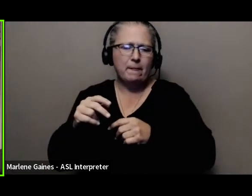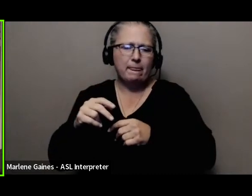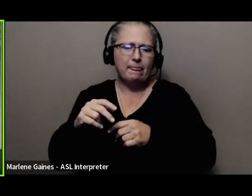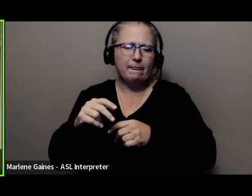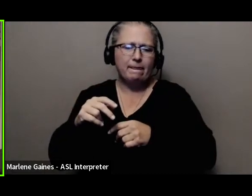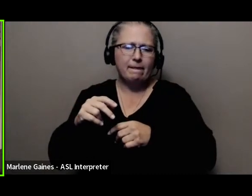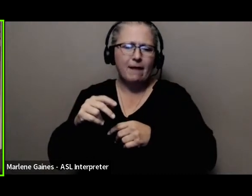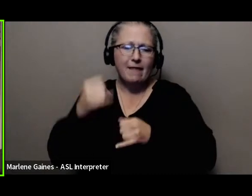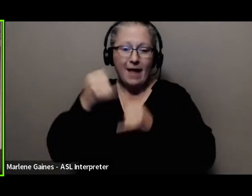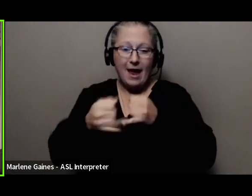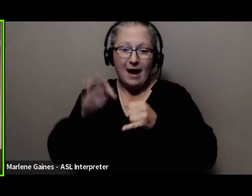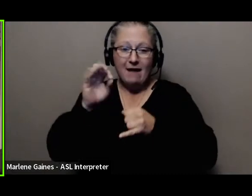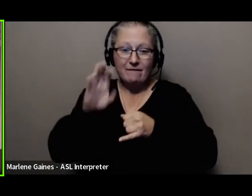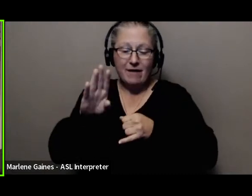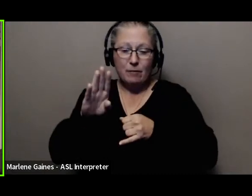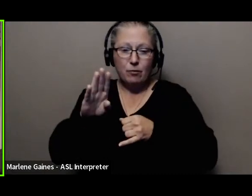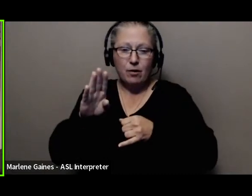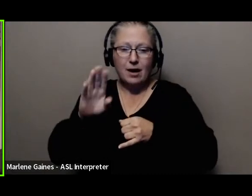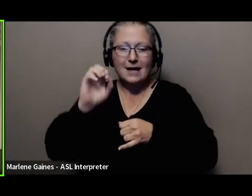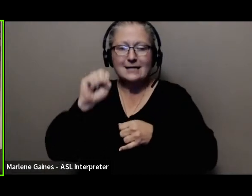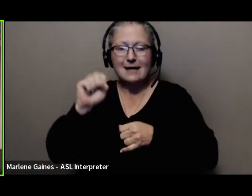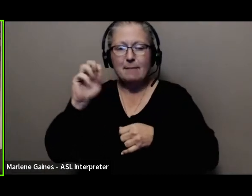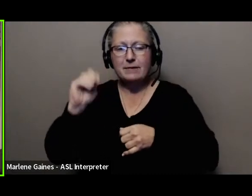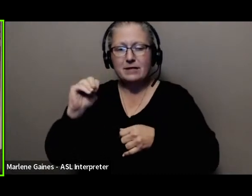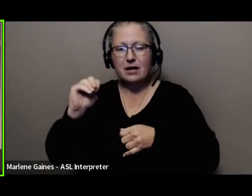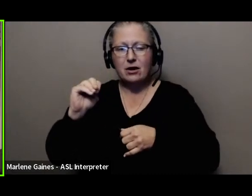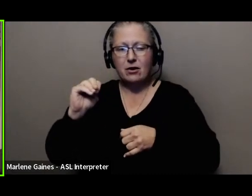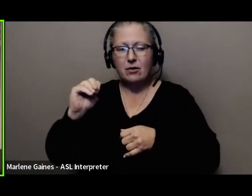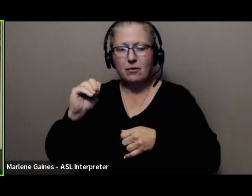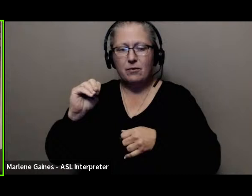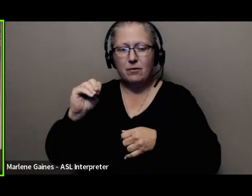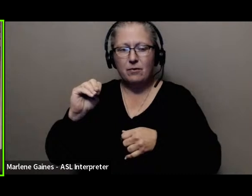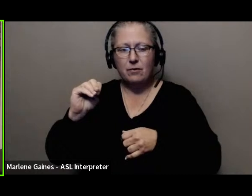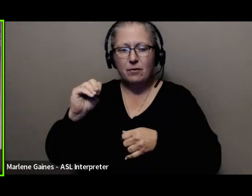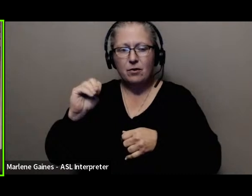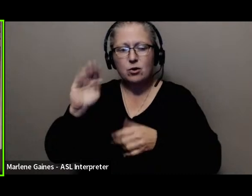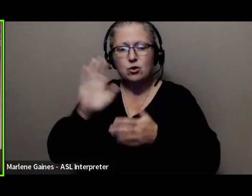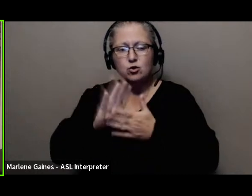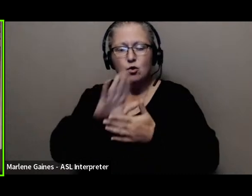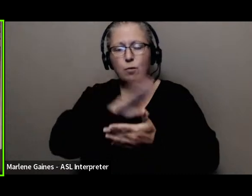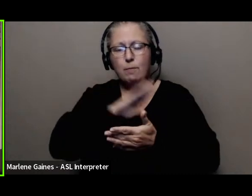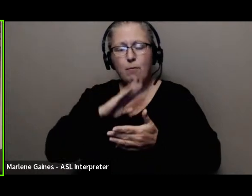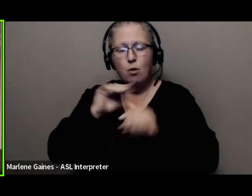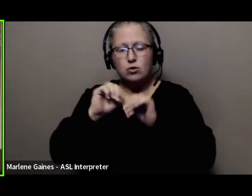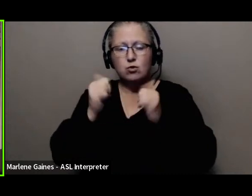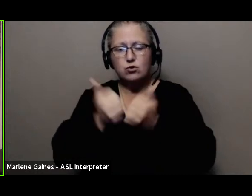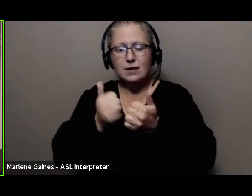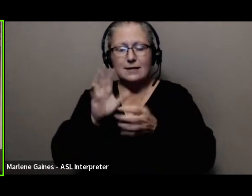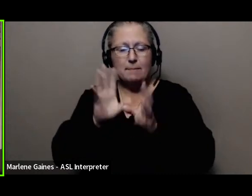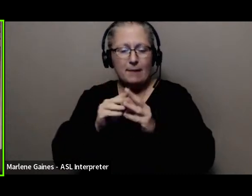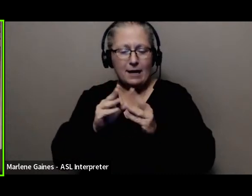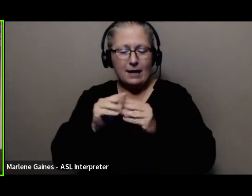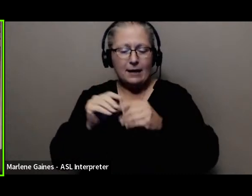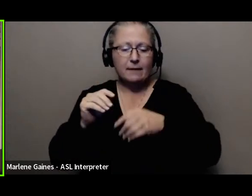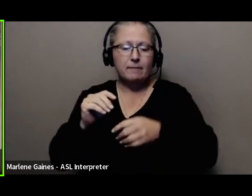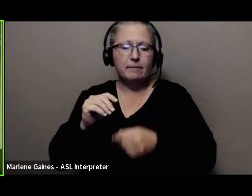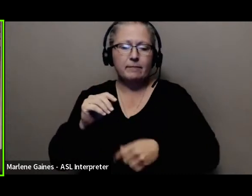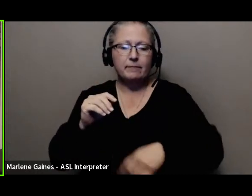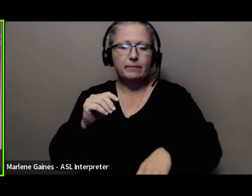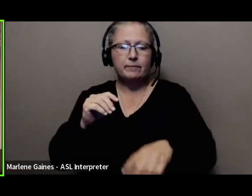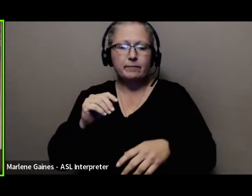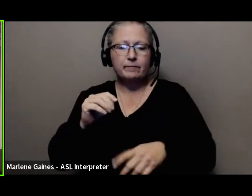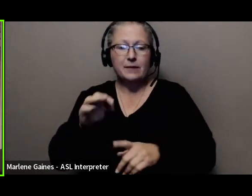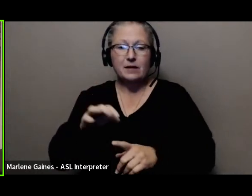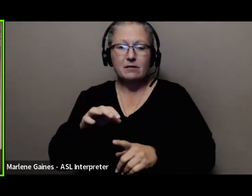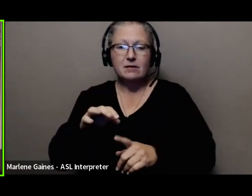At the end of February, we had our San Mateo School Board Association meeting. And it was a